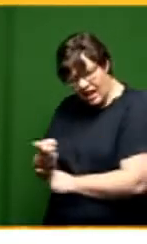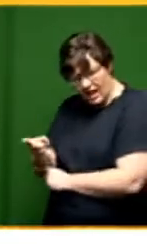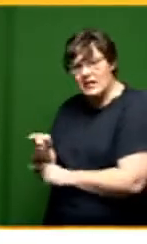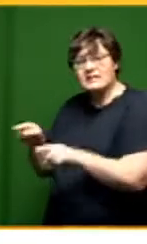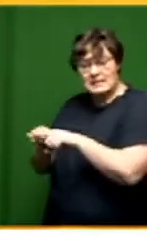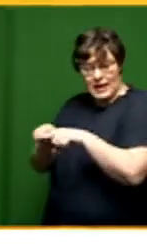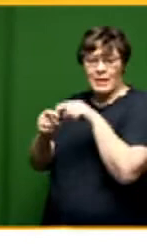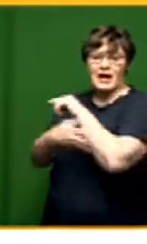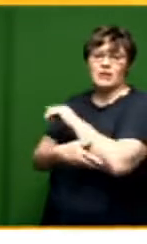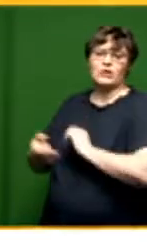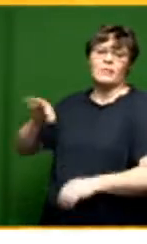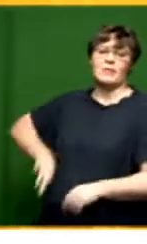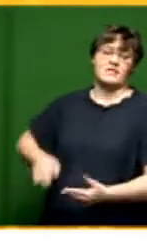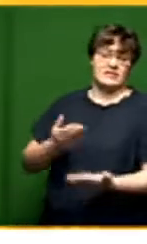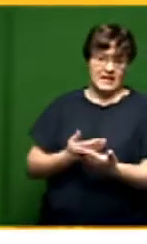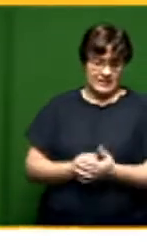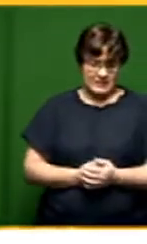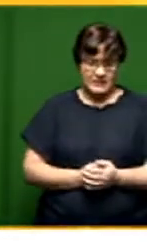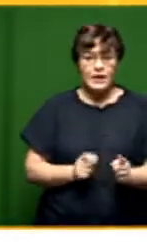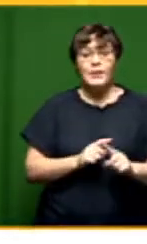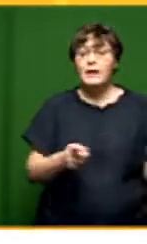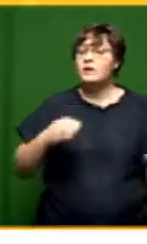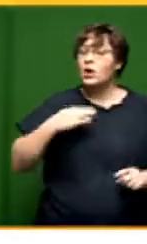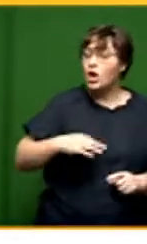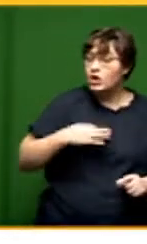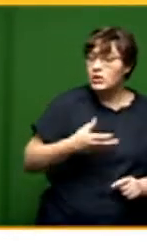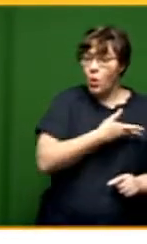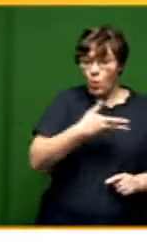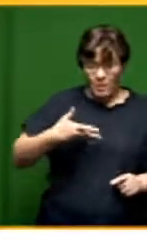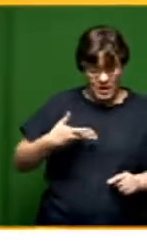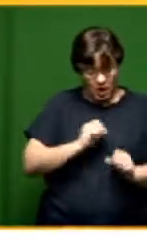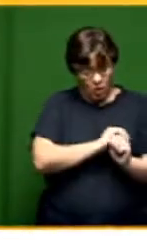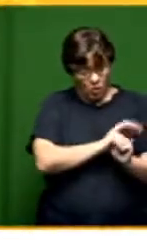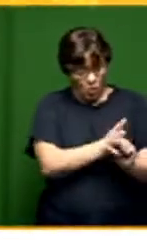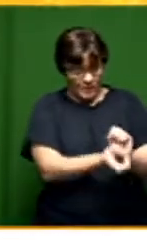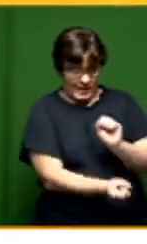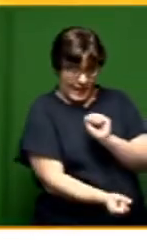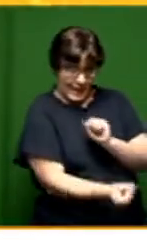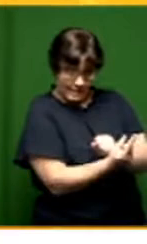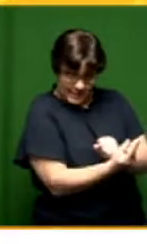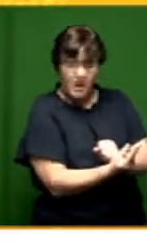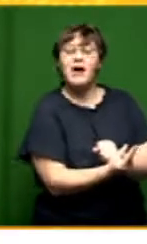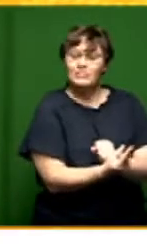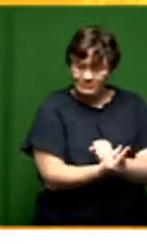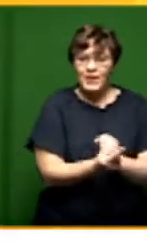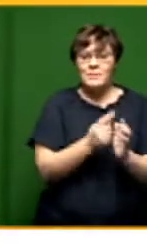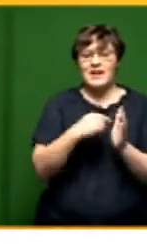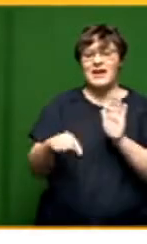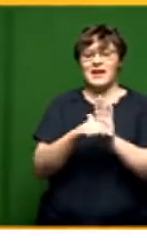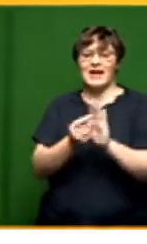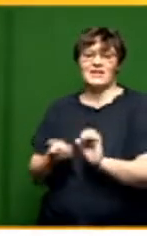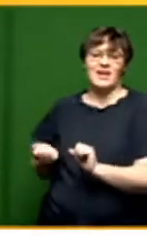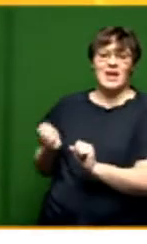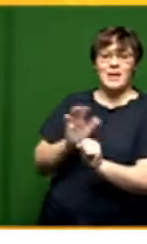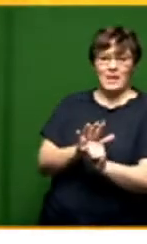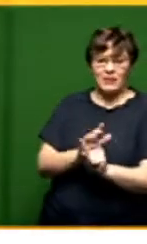for countries. And yet, for girls and young women, the outbreak of the COVID-19 pandemic has further negatively